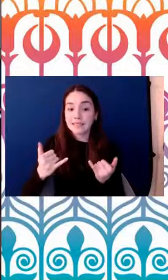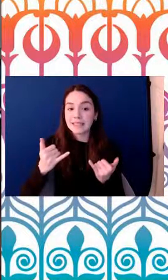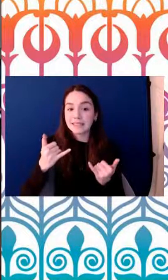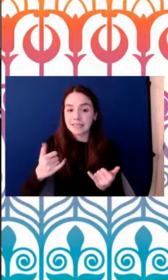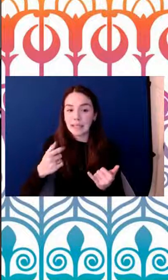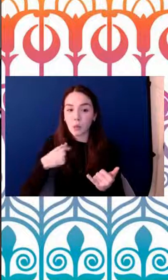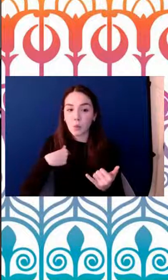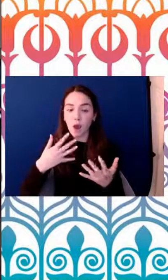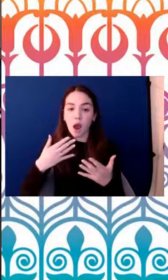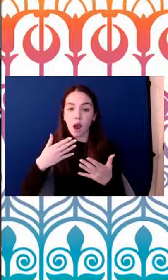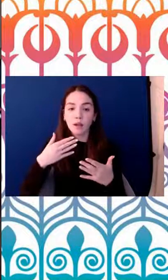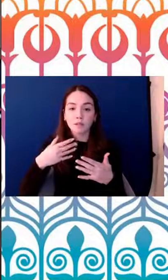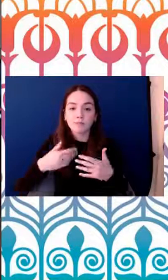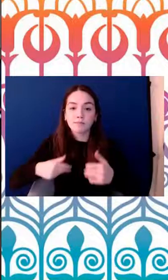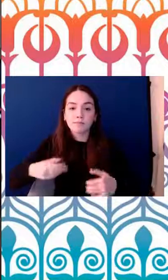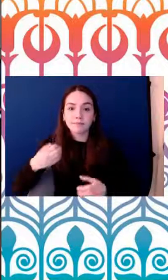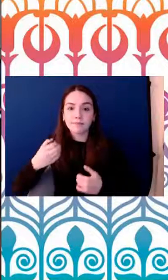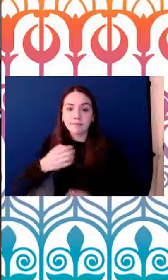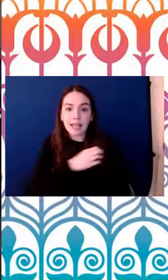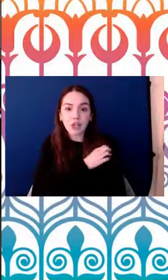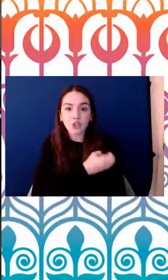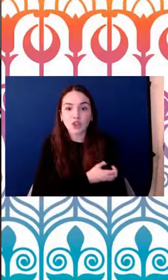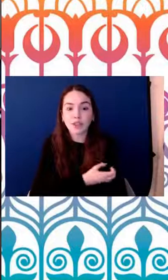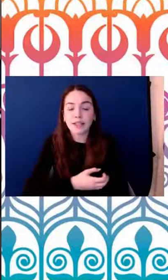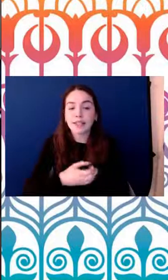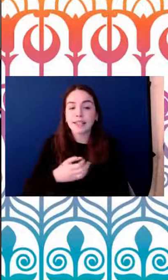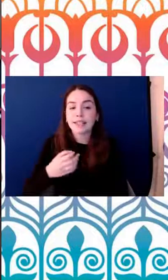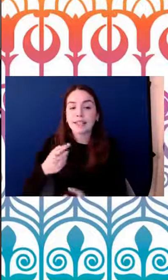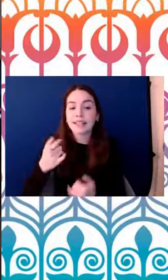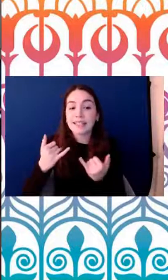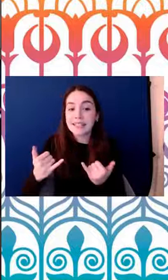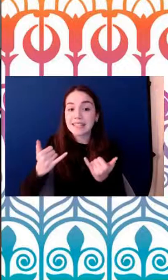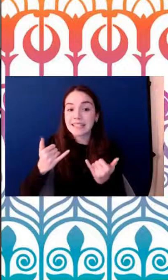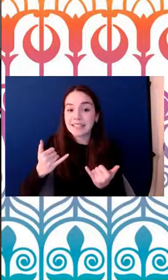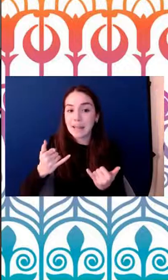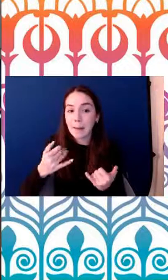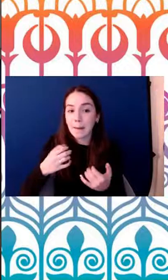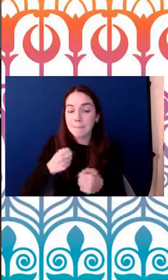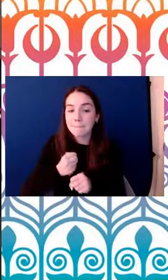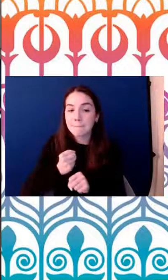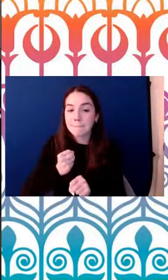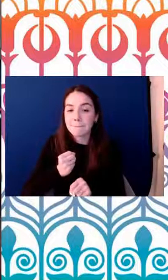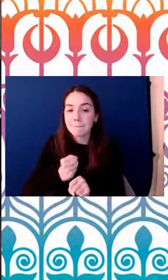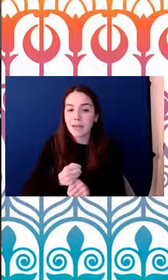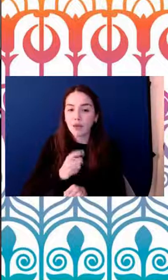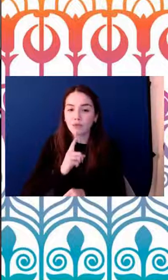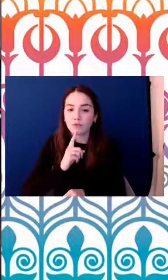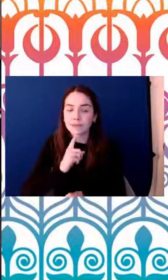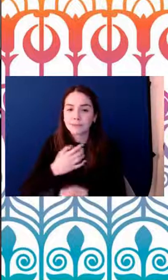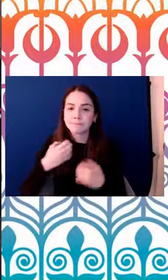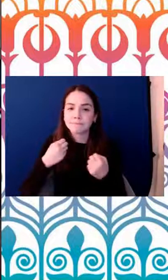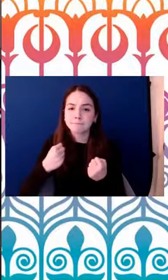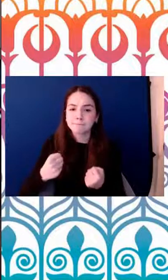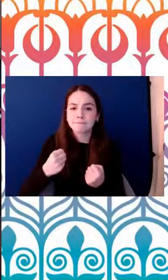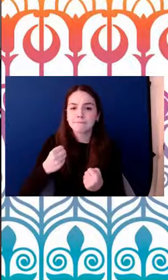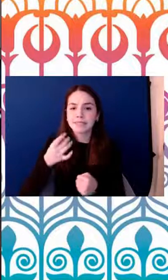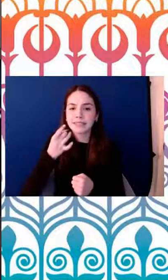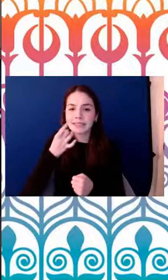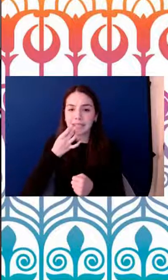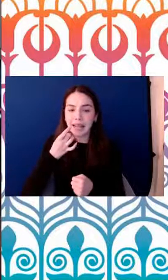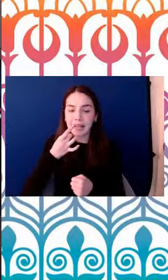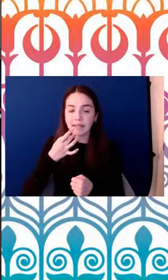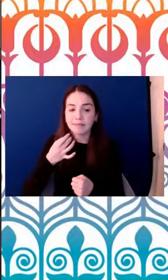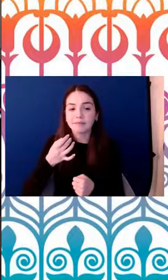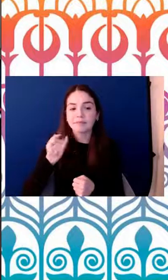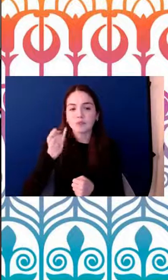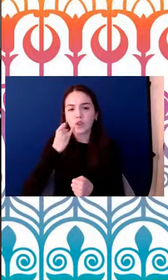going because we have a very hearty meal snack. Well, if you're younger, this could definitely be a